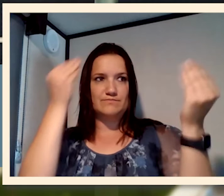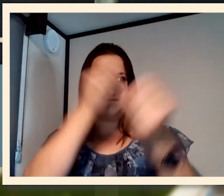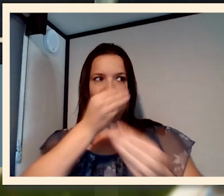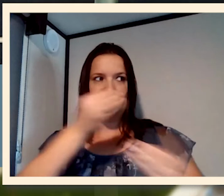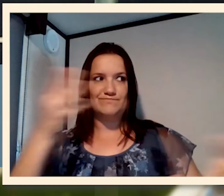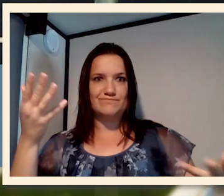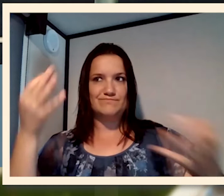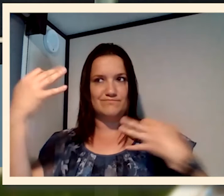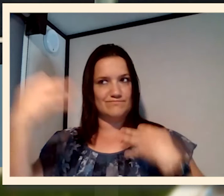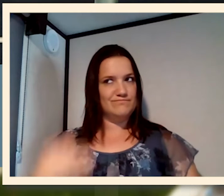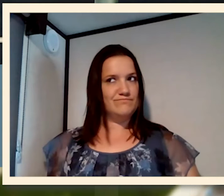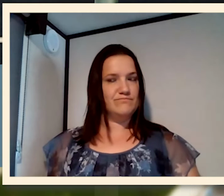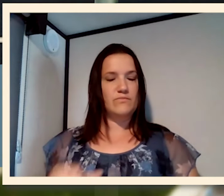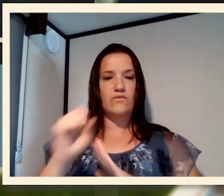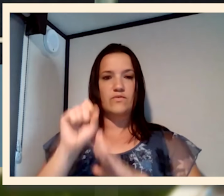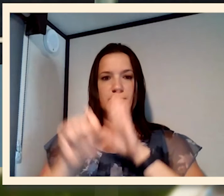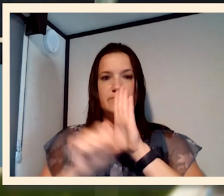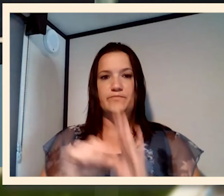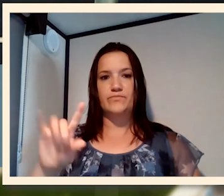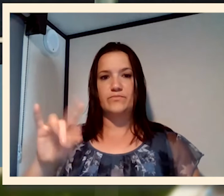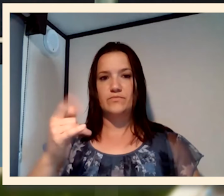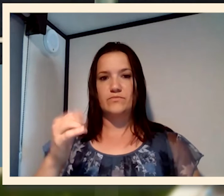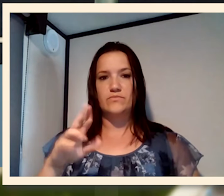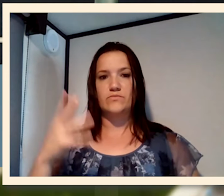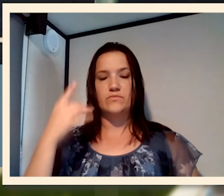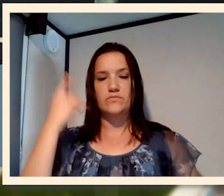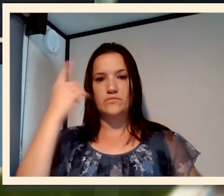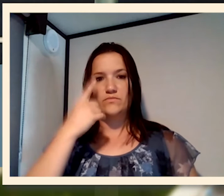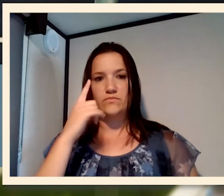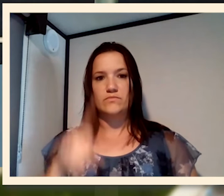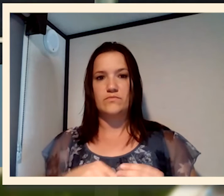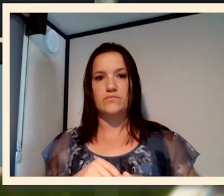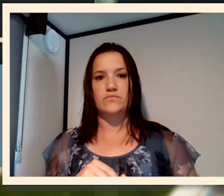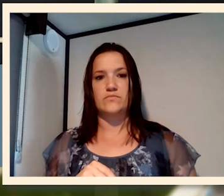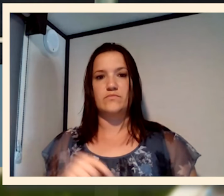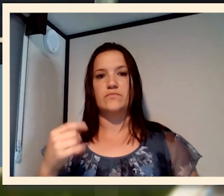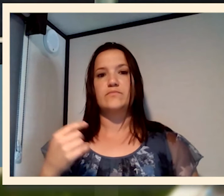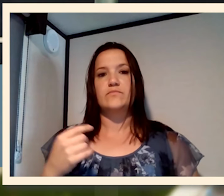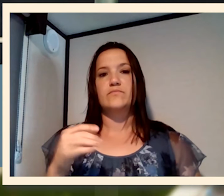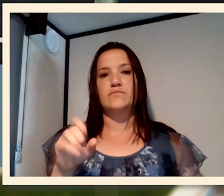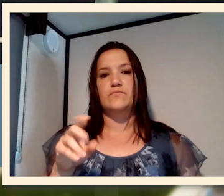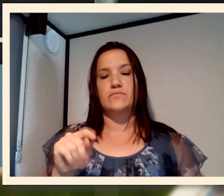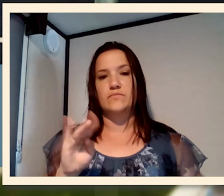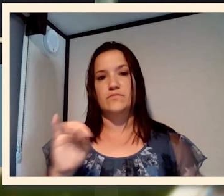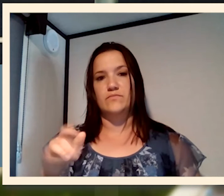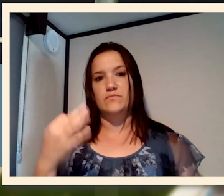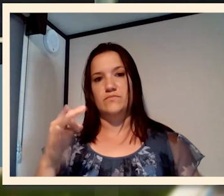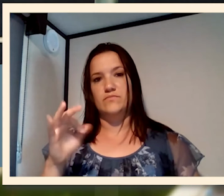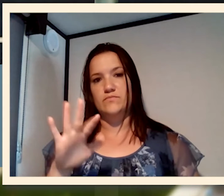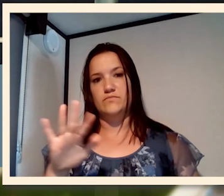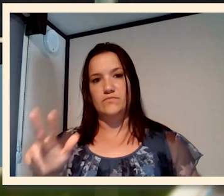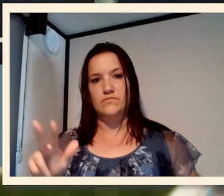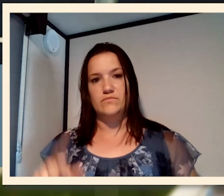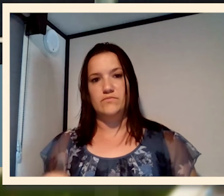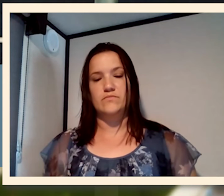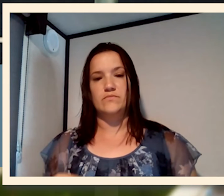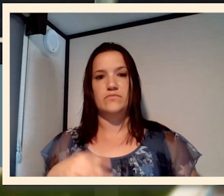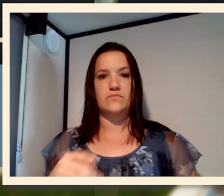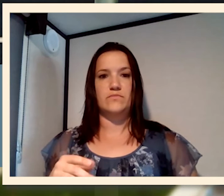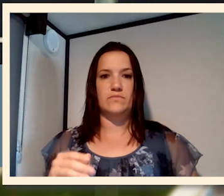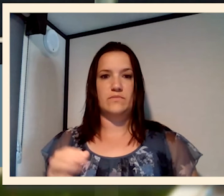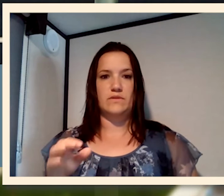will have clear direction from the state in terms of what the legislature is thinking around Senate Bill 1953